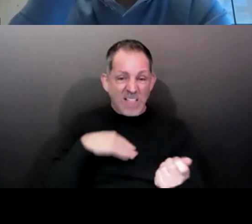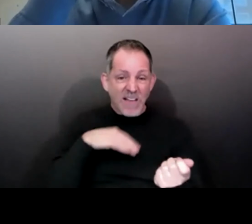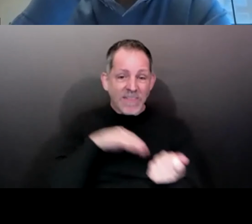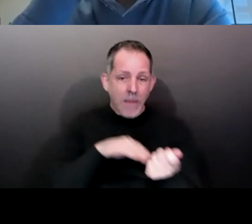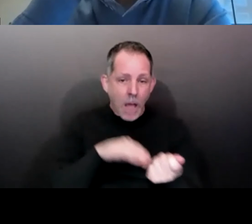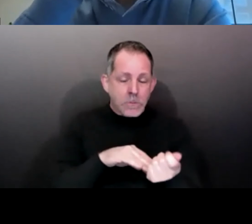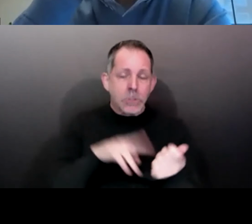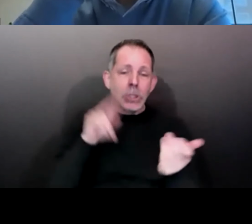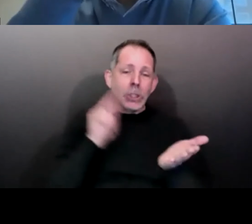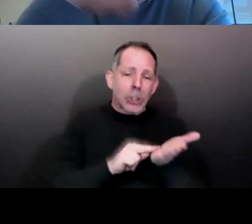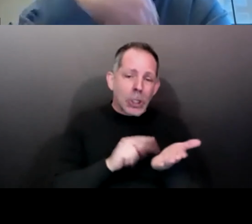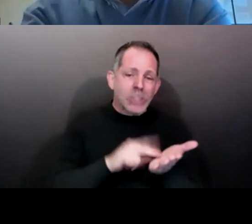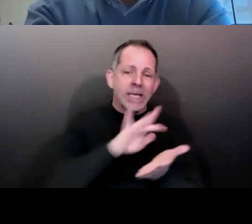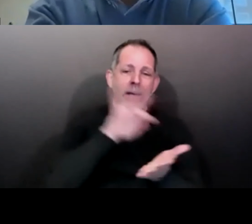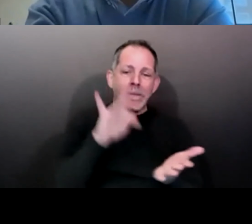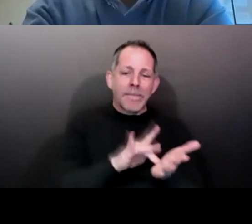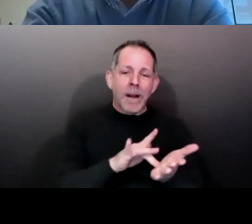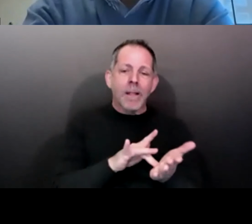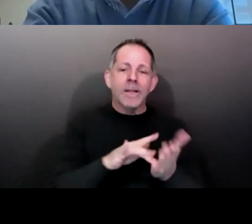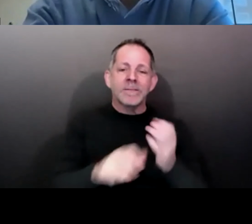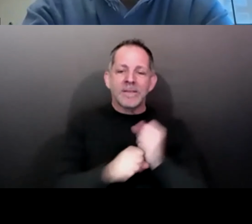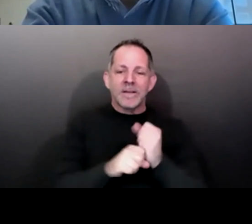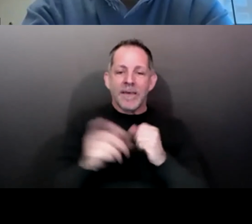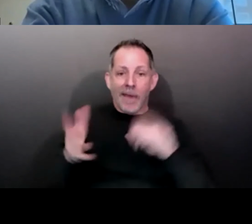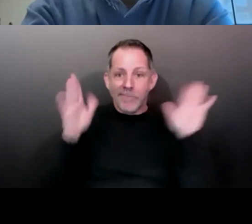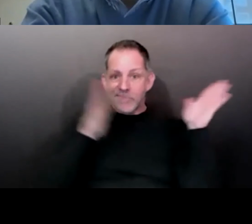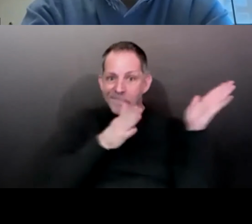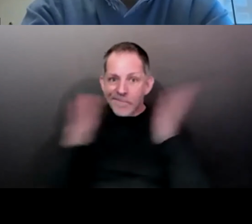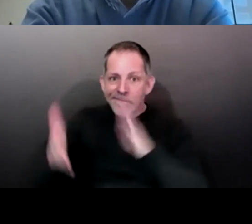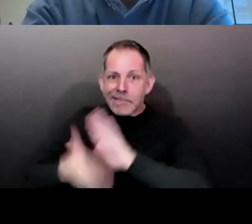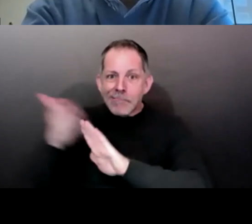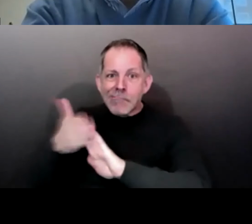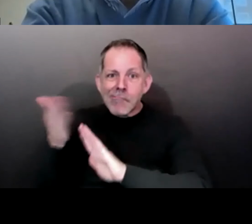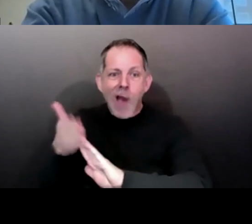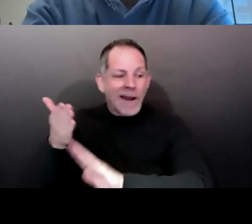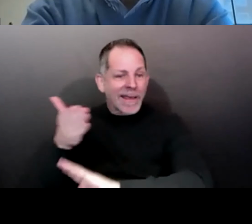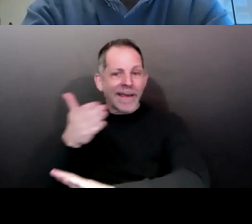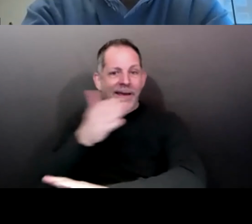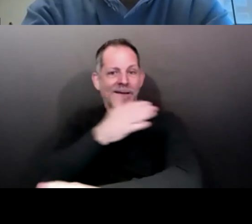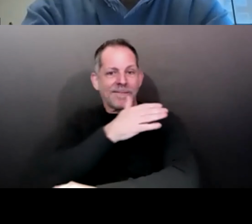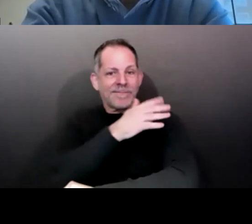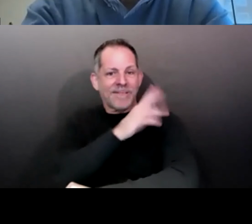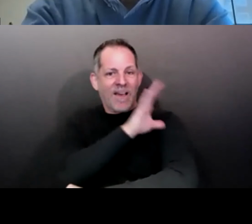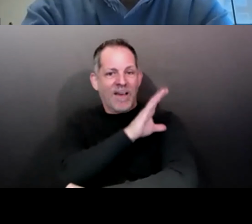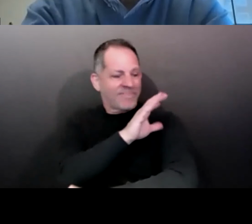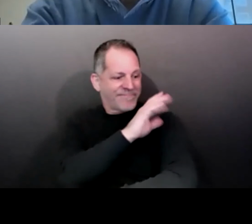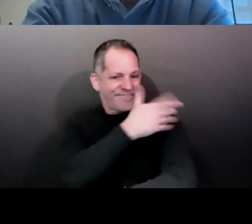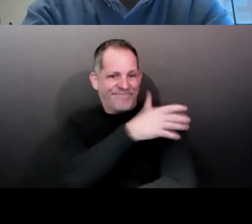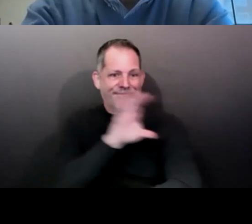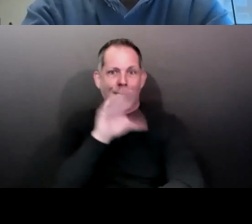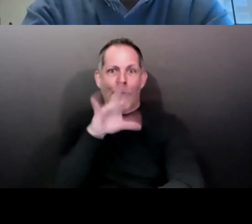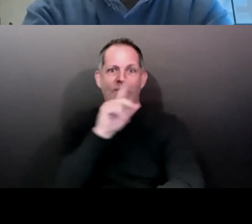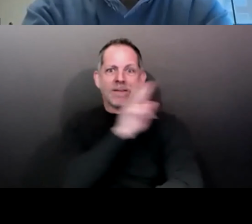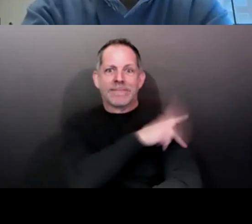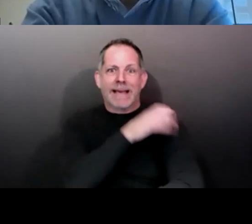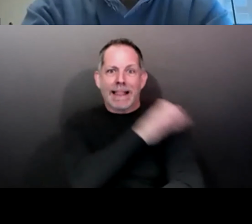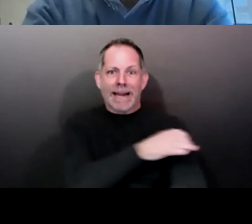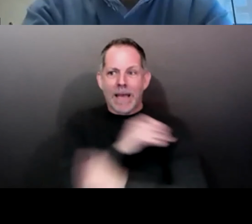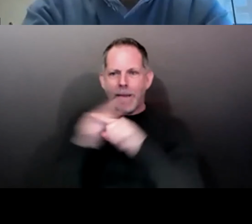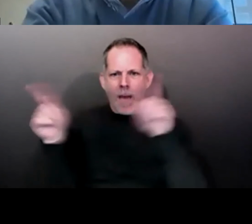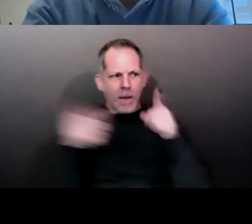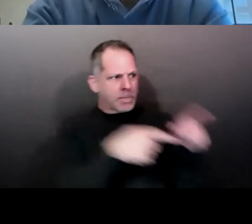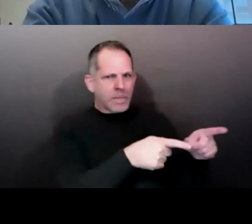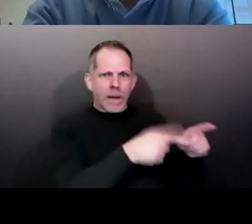vaccination clinic. So those primary care services have really taken a hit during this time. So that's something that we're going to have to work on as